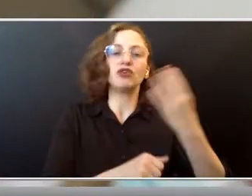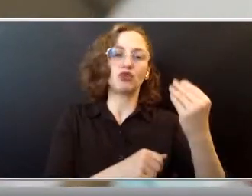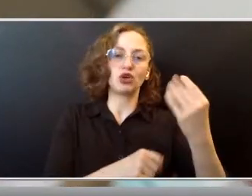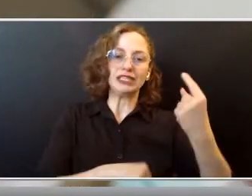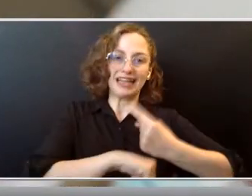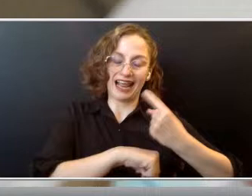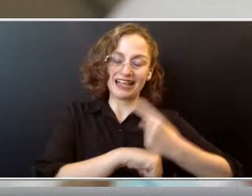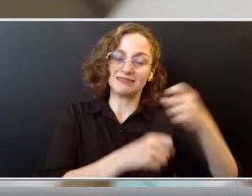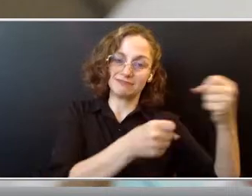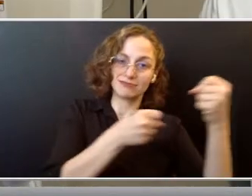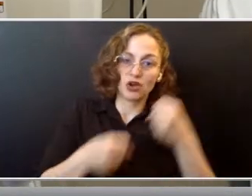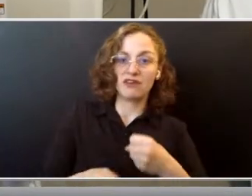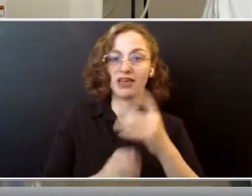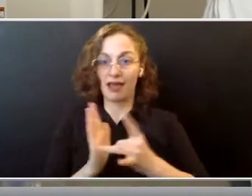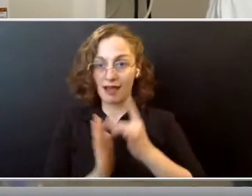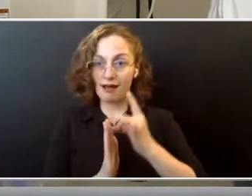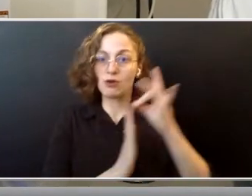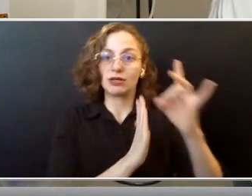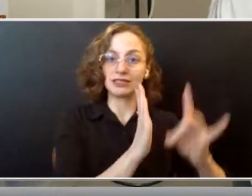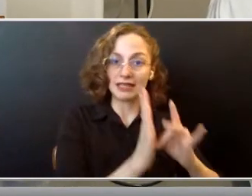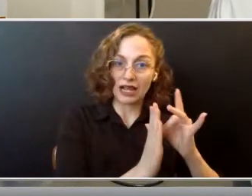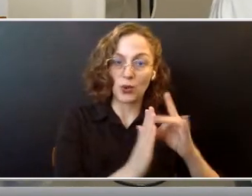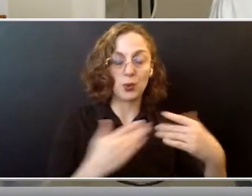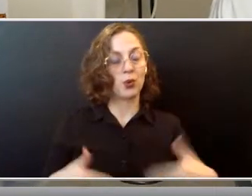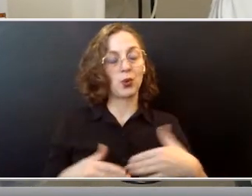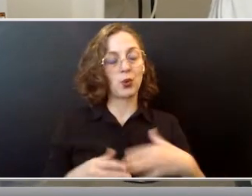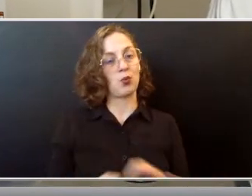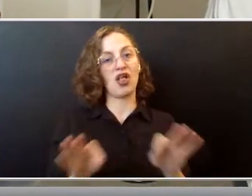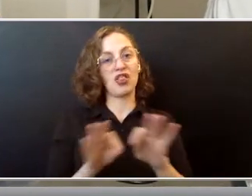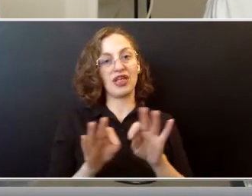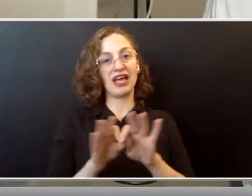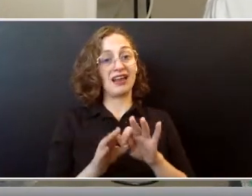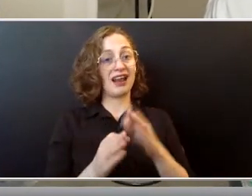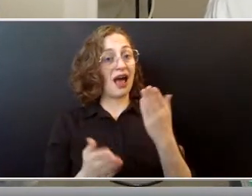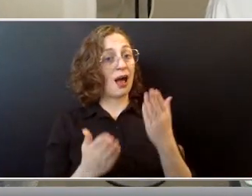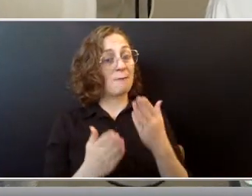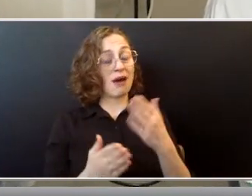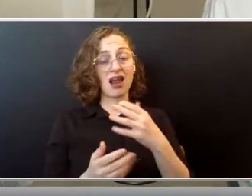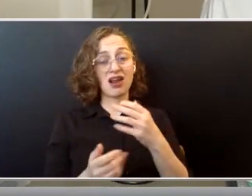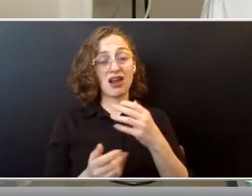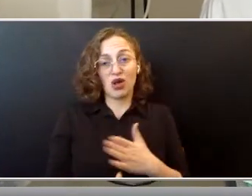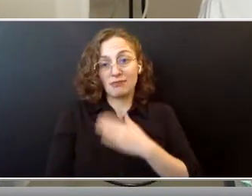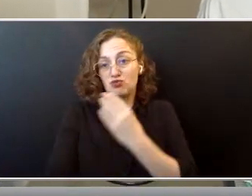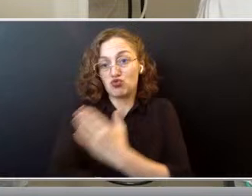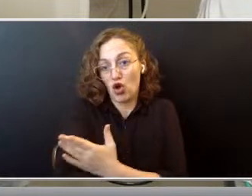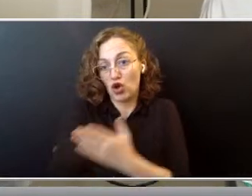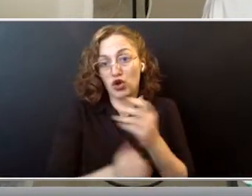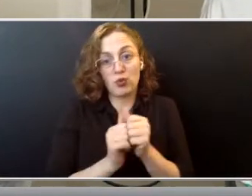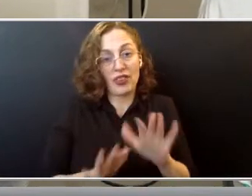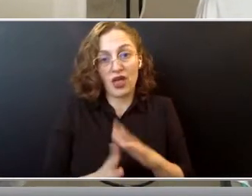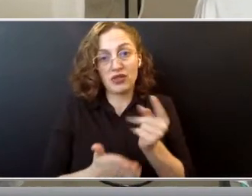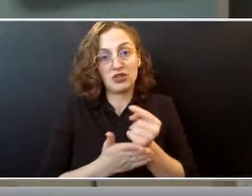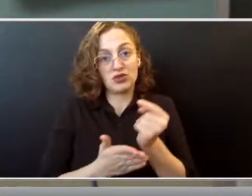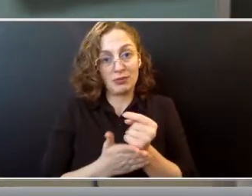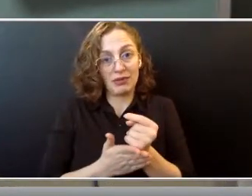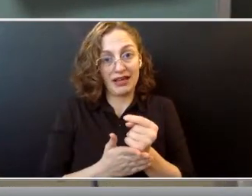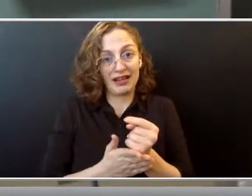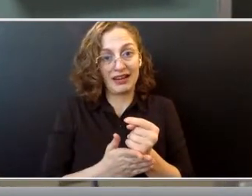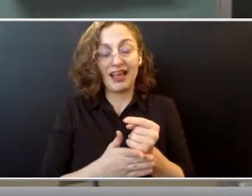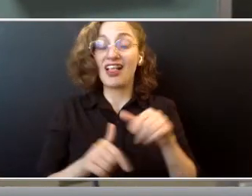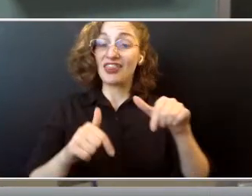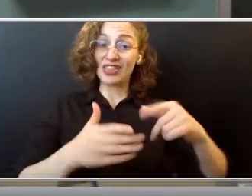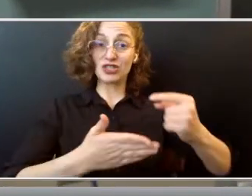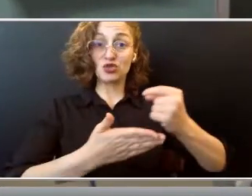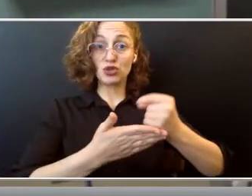we weren't getting this treatment. This therapy of apheresis is very rare in the United States for treating this kind of disease. Now we